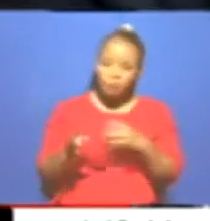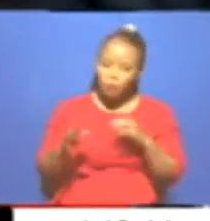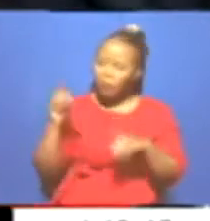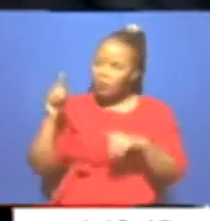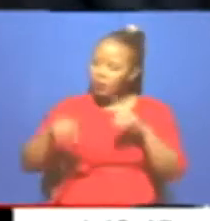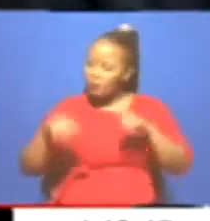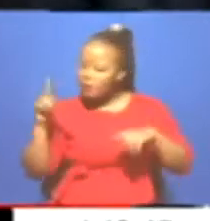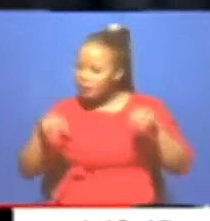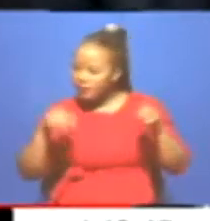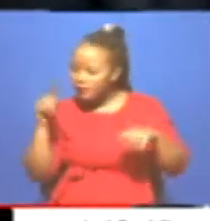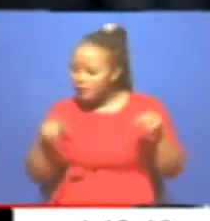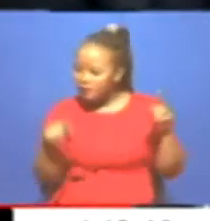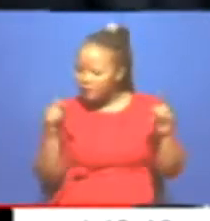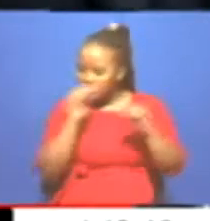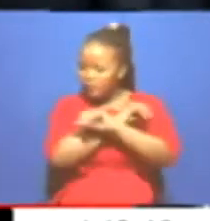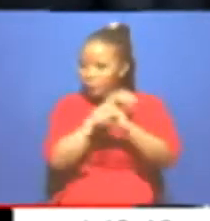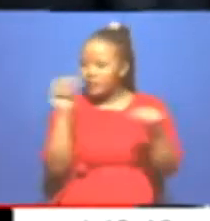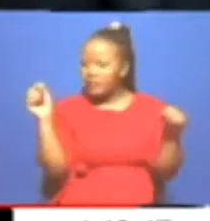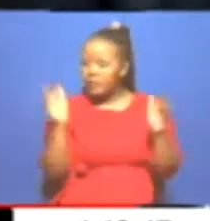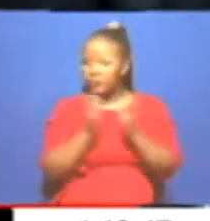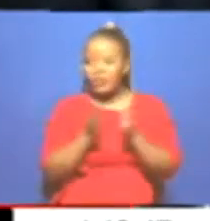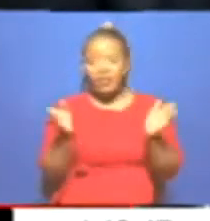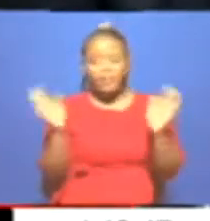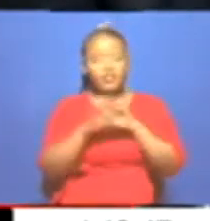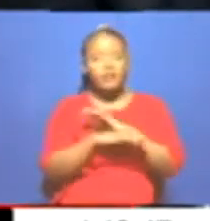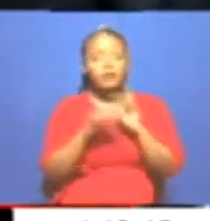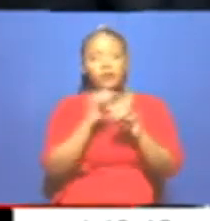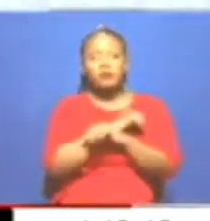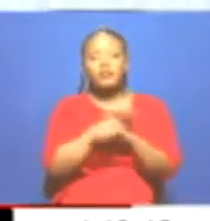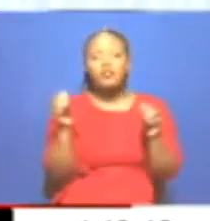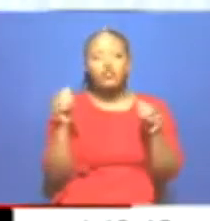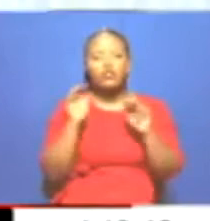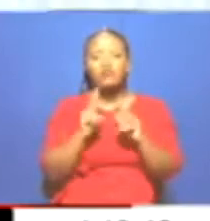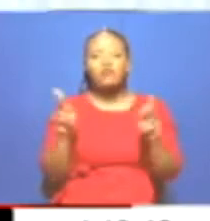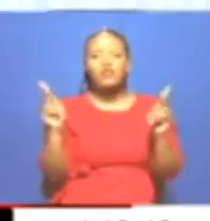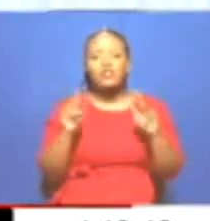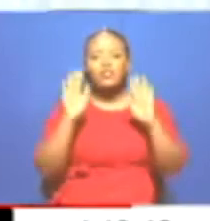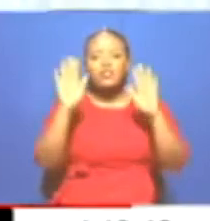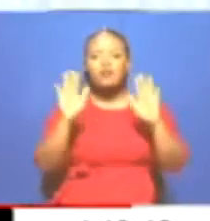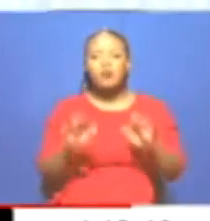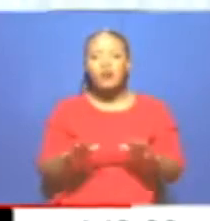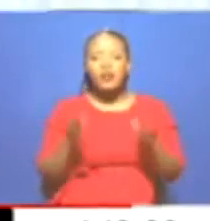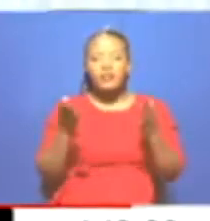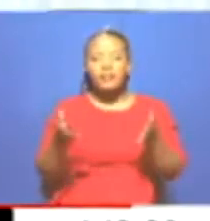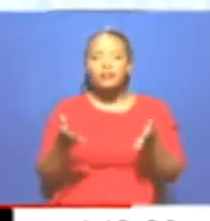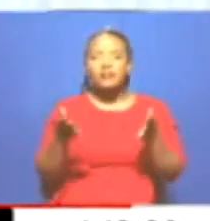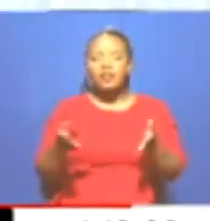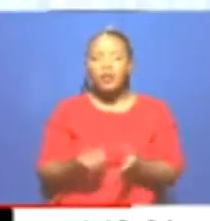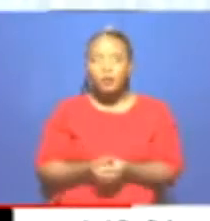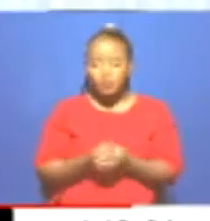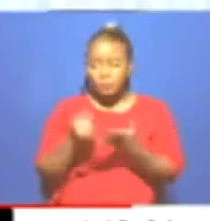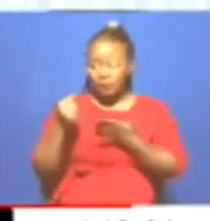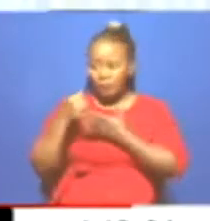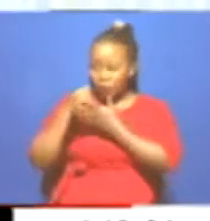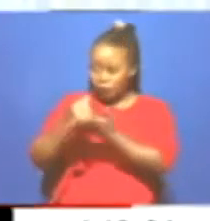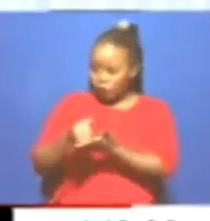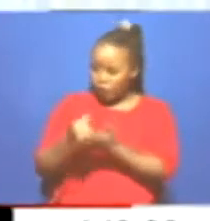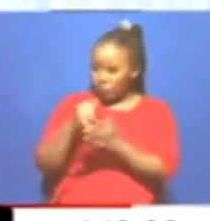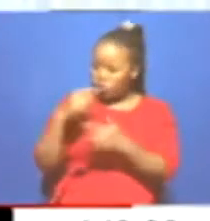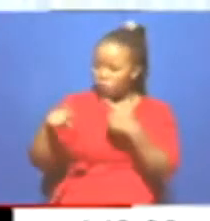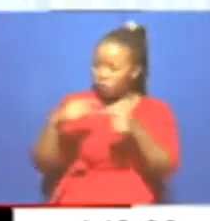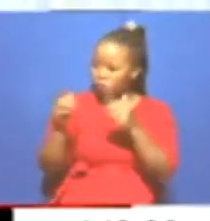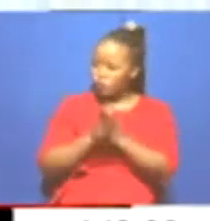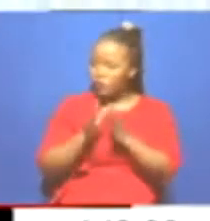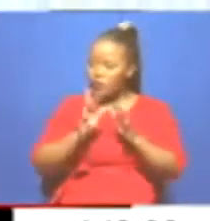presidential and deputy presidential candidates is most vital now than before. To help in steering the preparations for the debate, the